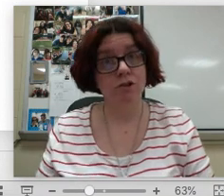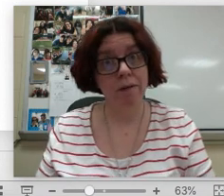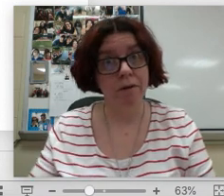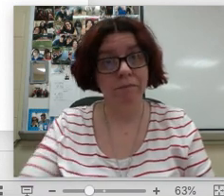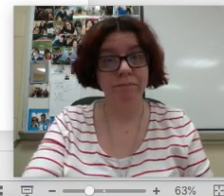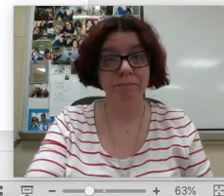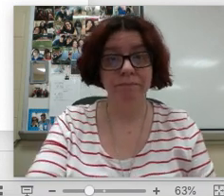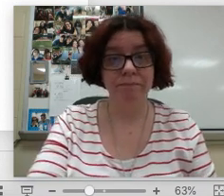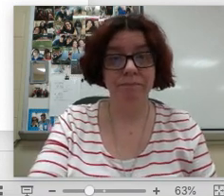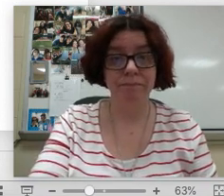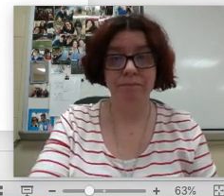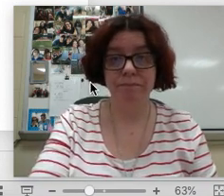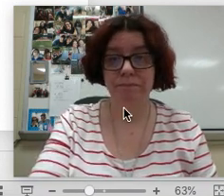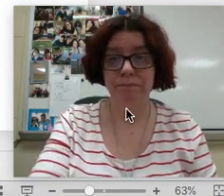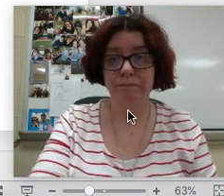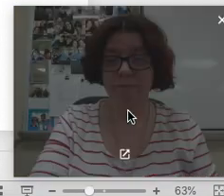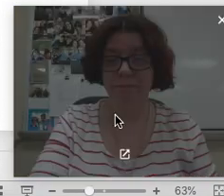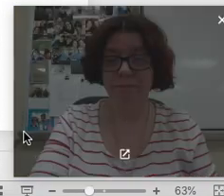WH grammar.